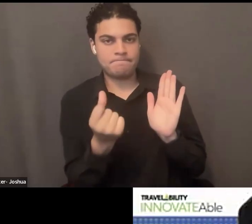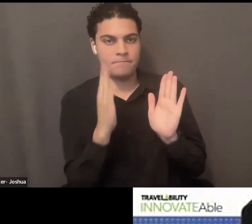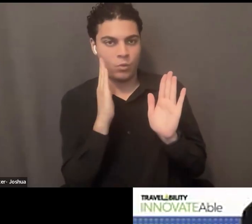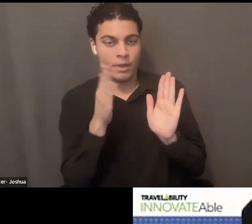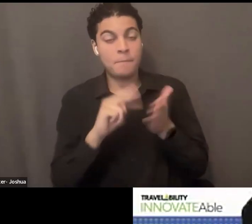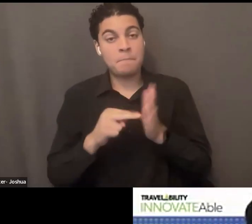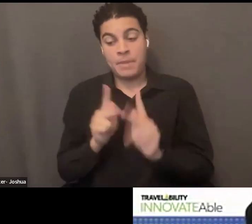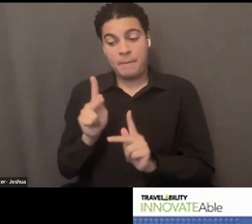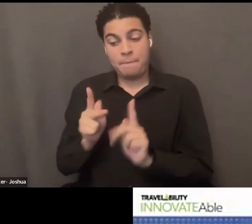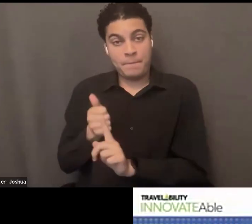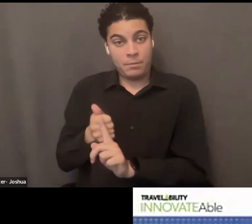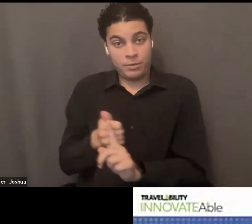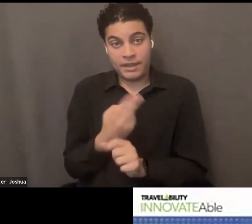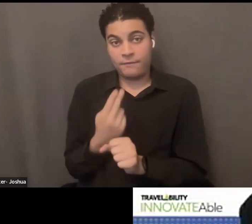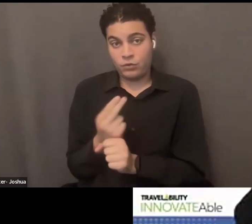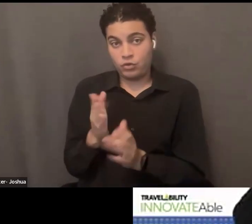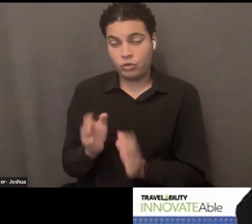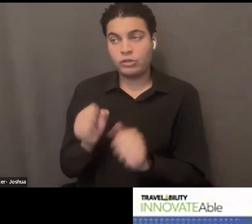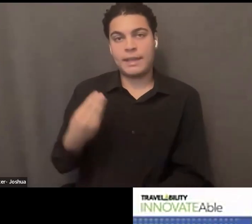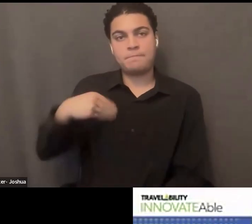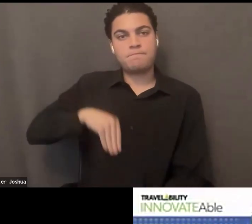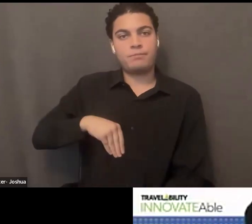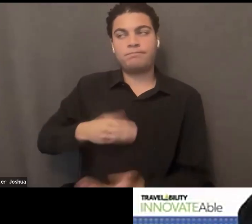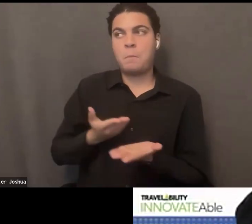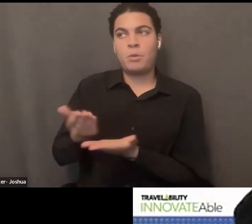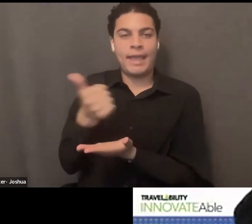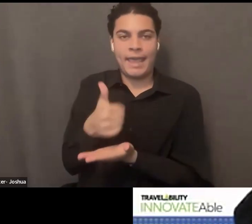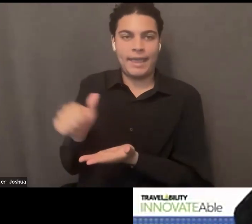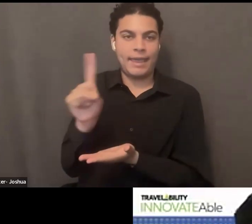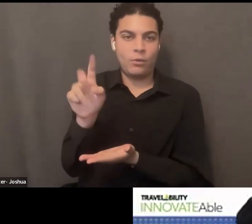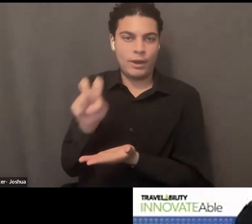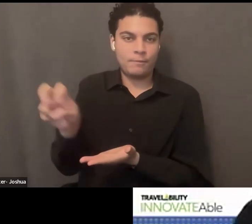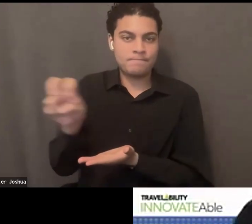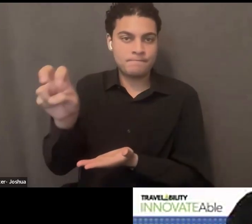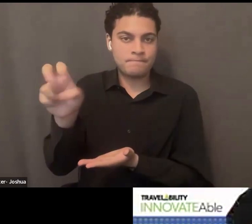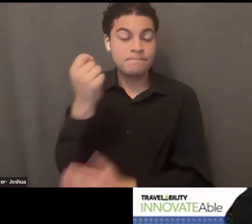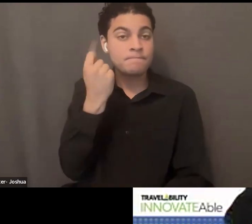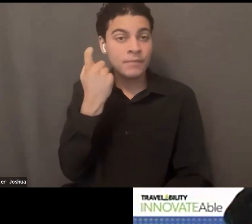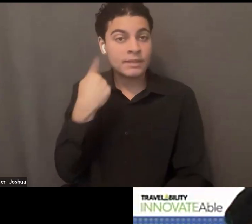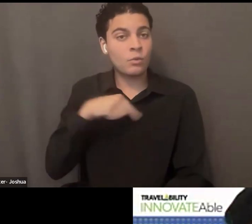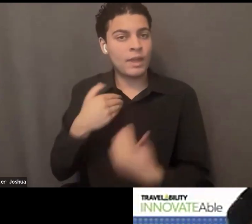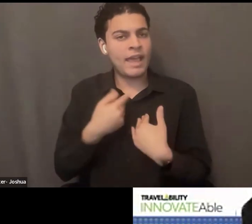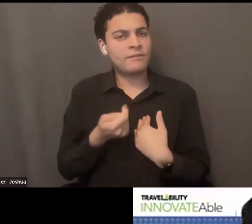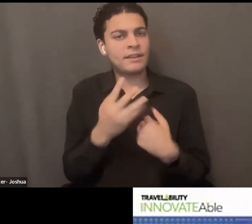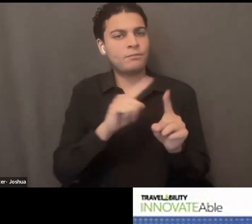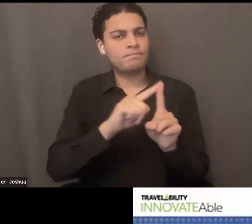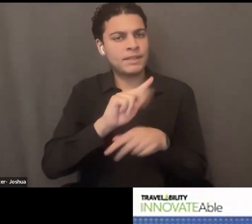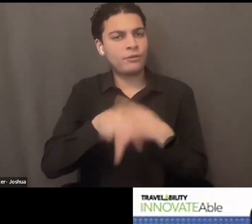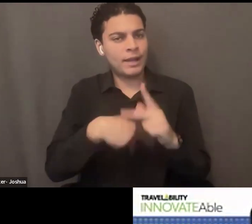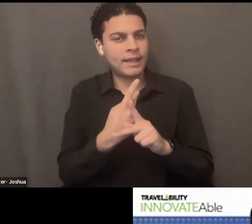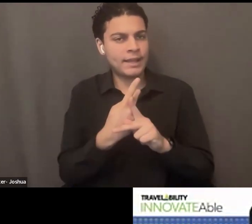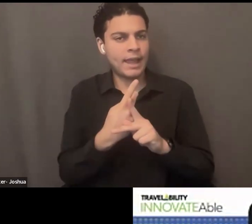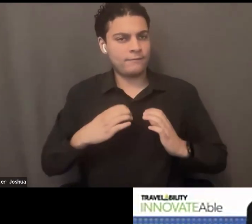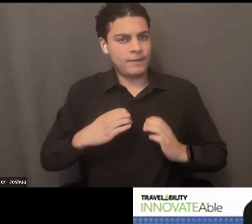though, because our primary customers are B2G and B2B, government and private businesses, we are getting now interest from